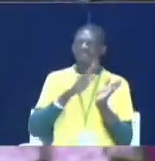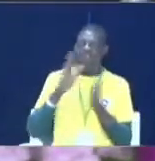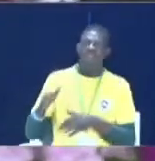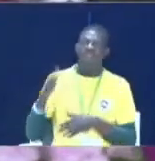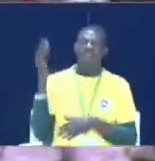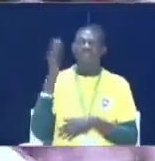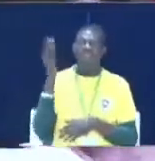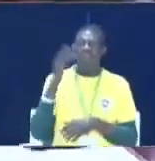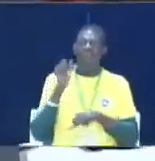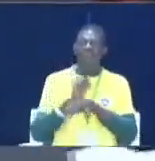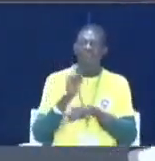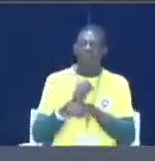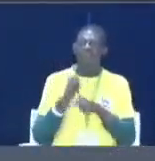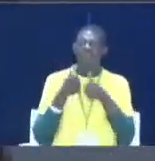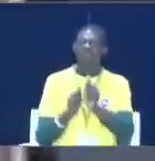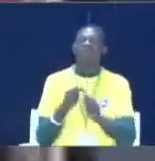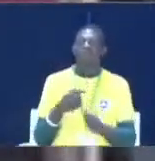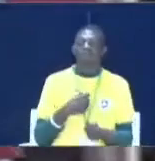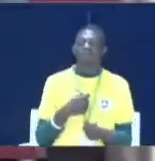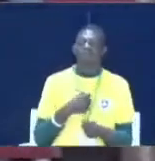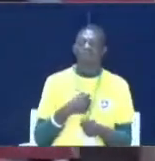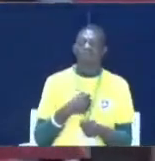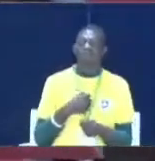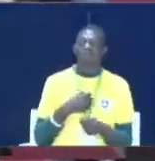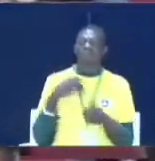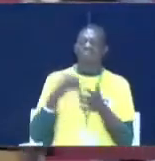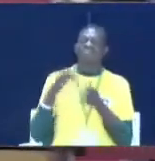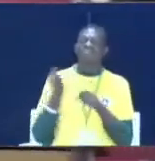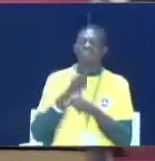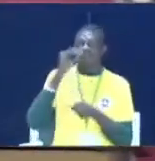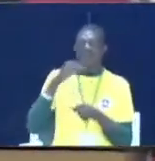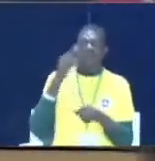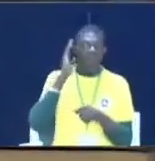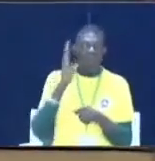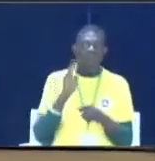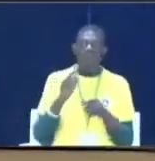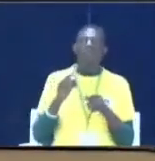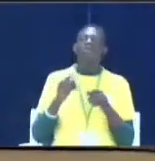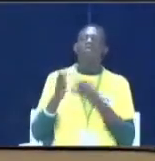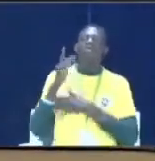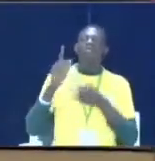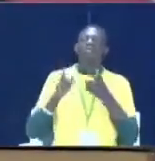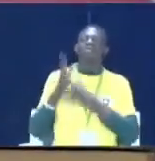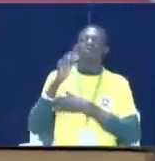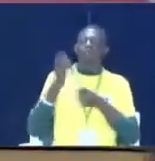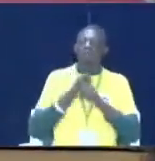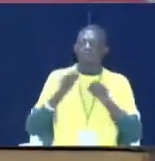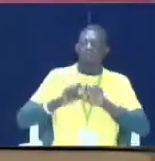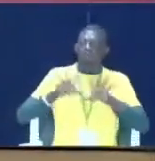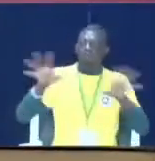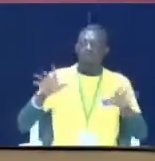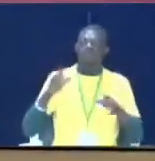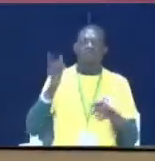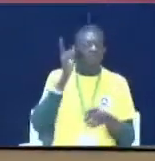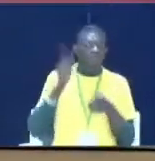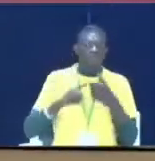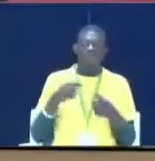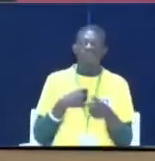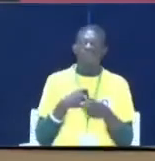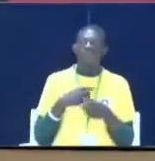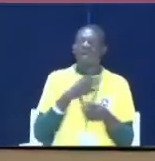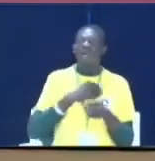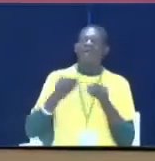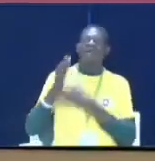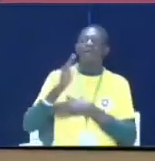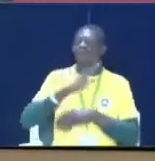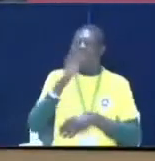job. Come and follow me. It takes a man who will allow God to stretch him. For God to feel. Listen to me. And God